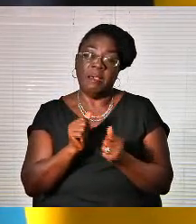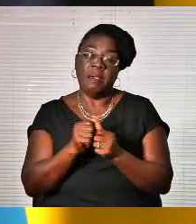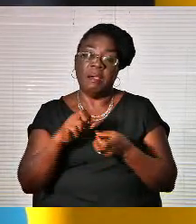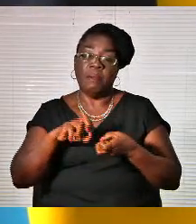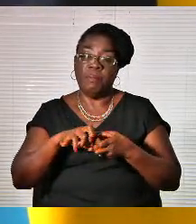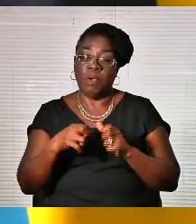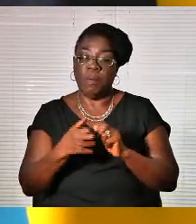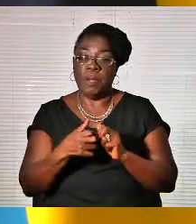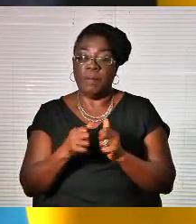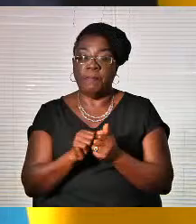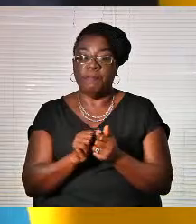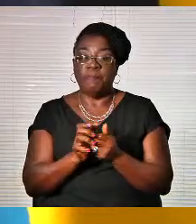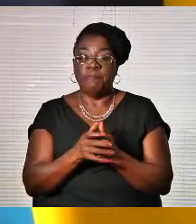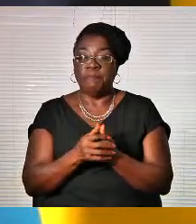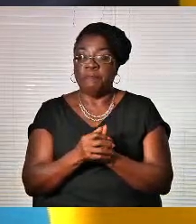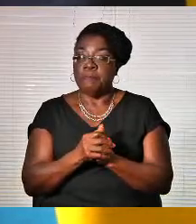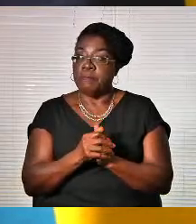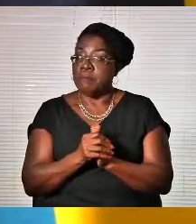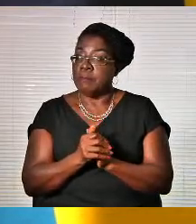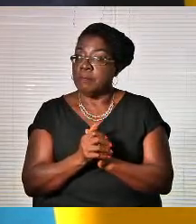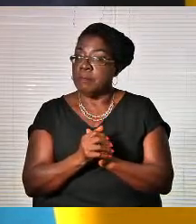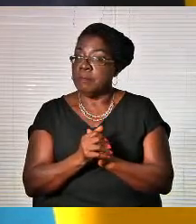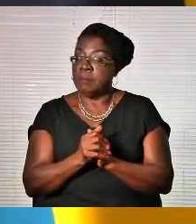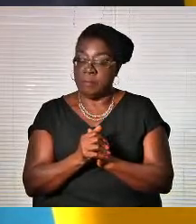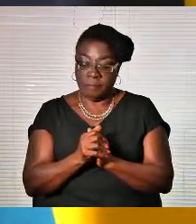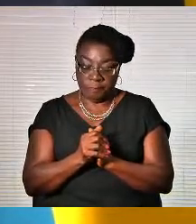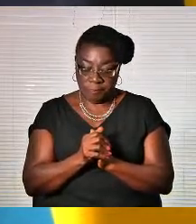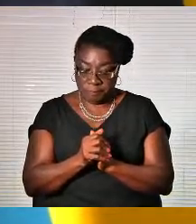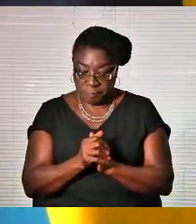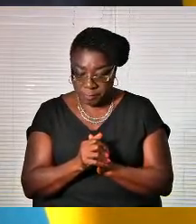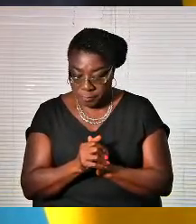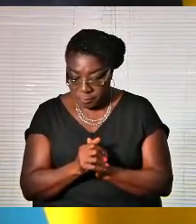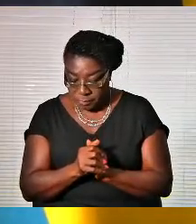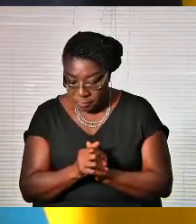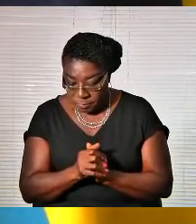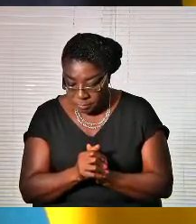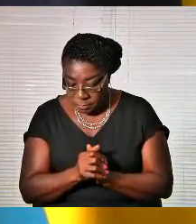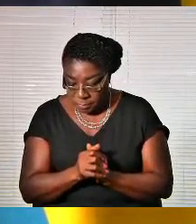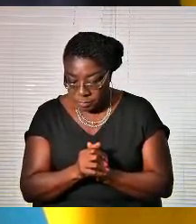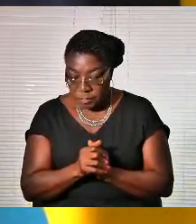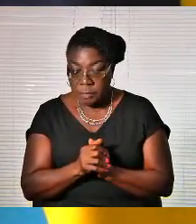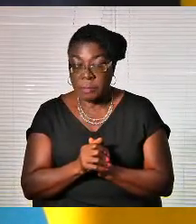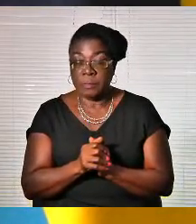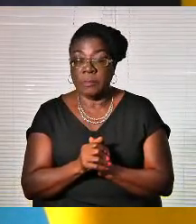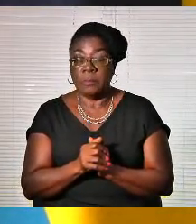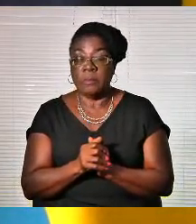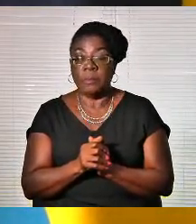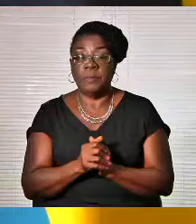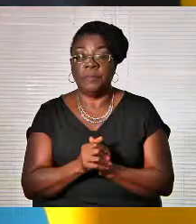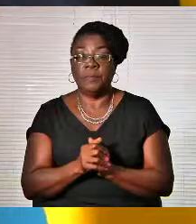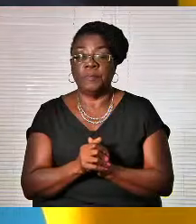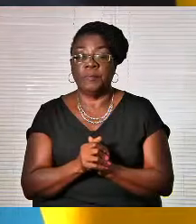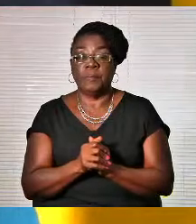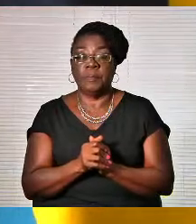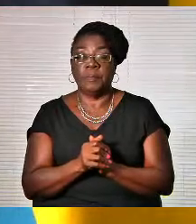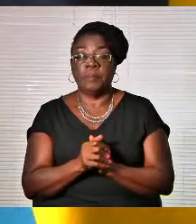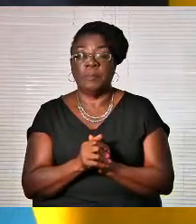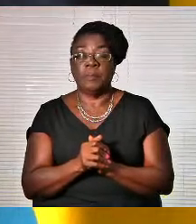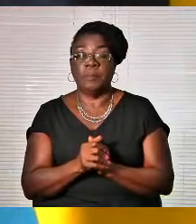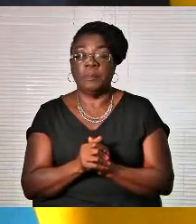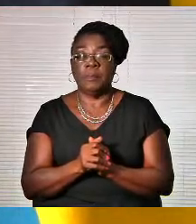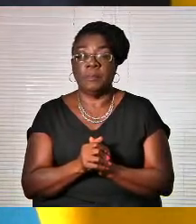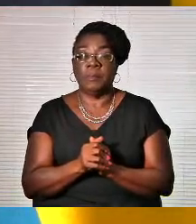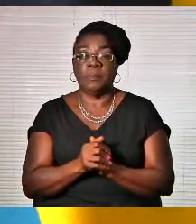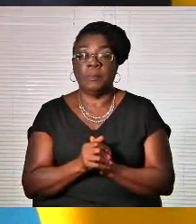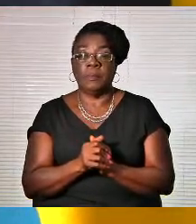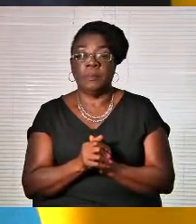Second question, please. Yes, thank you so much for that response. Minister Wells last week spoke about the